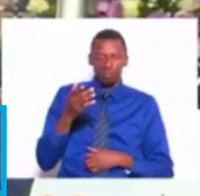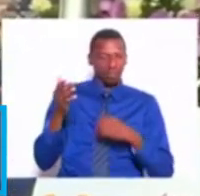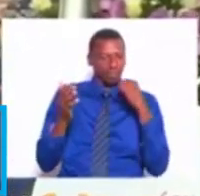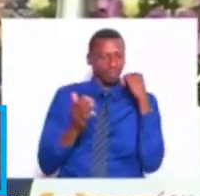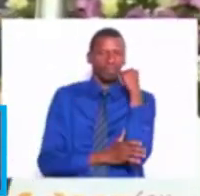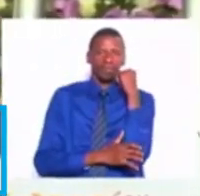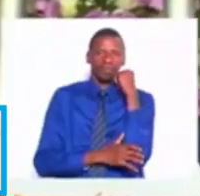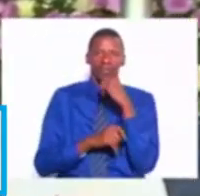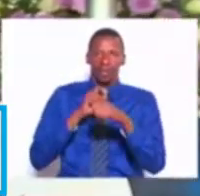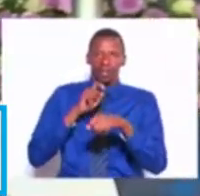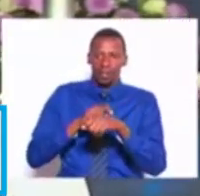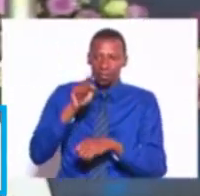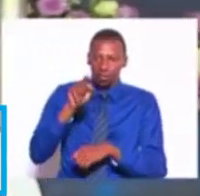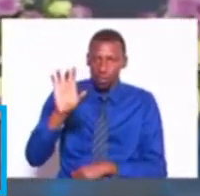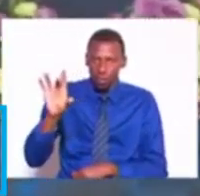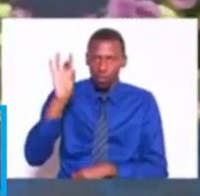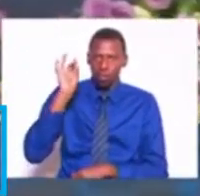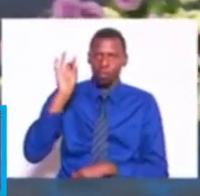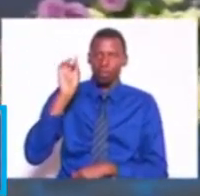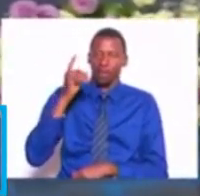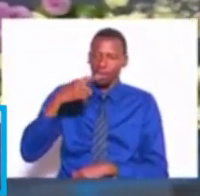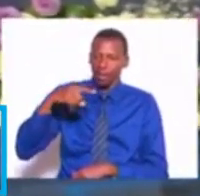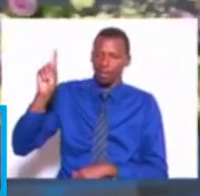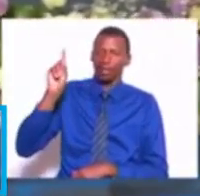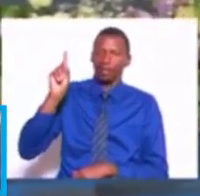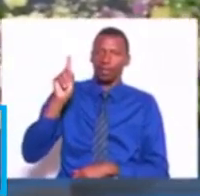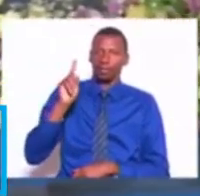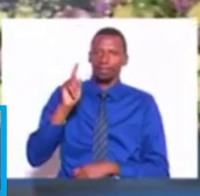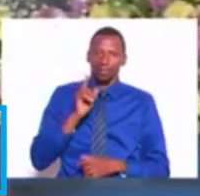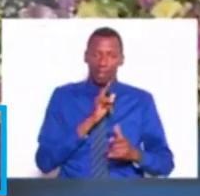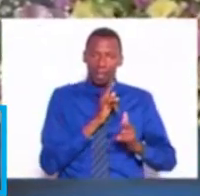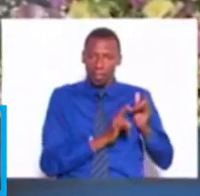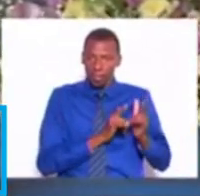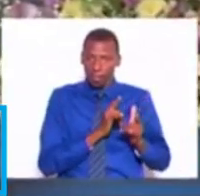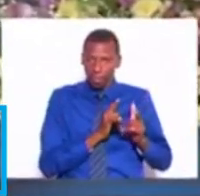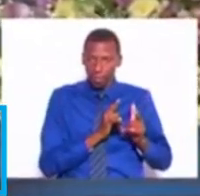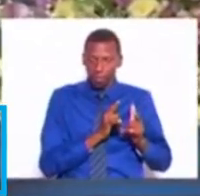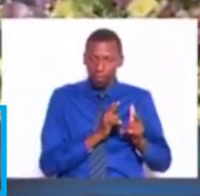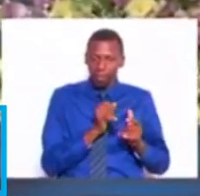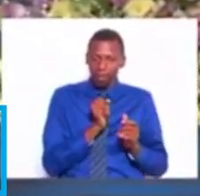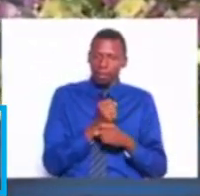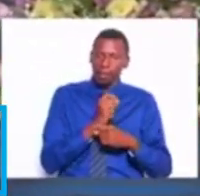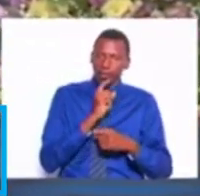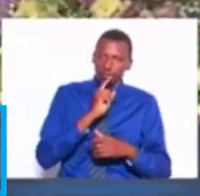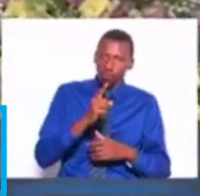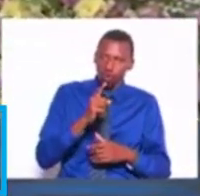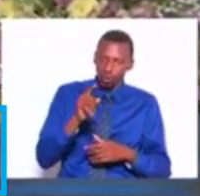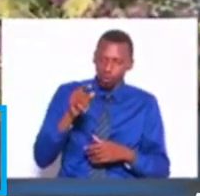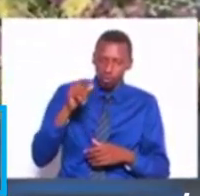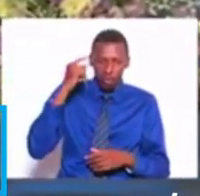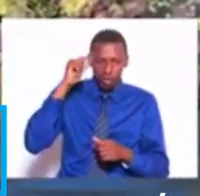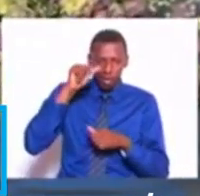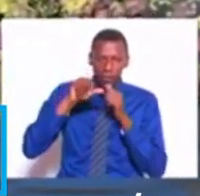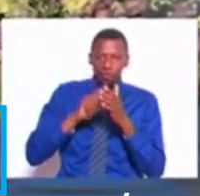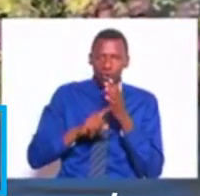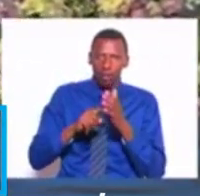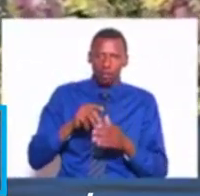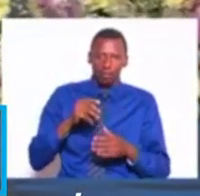you choose the right partner, make sure that you consider emotional maturity. This is very